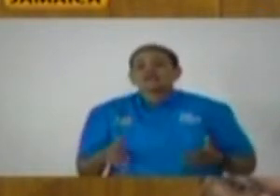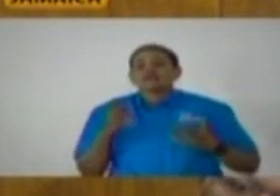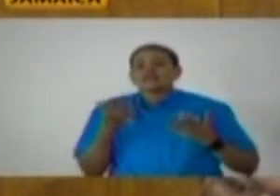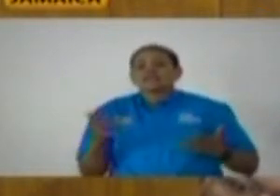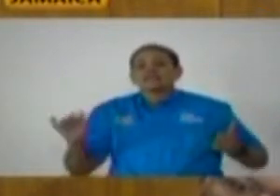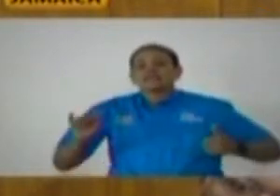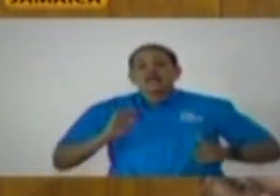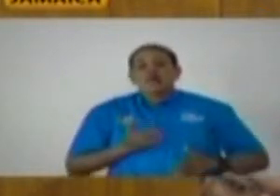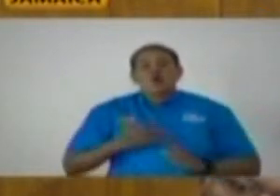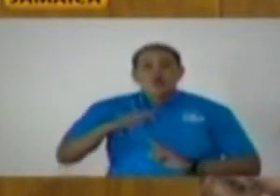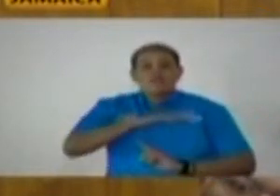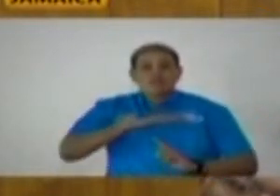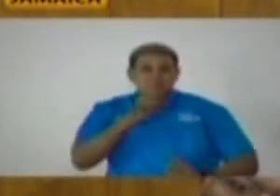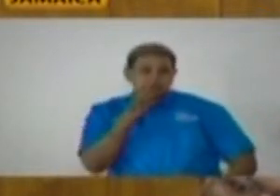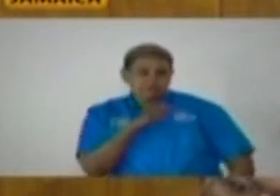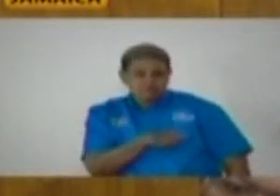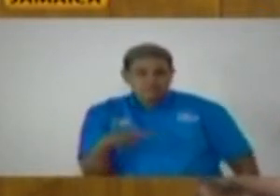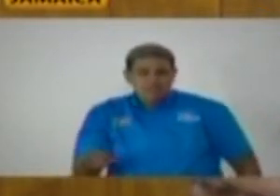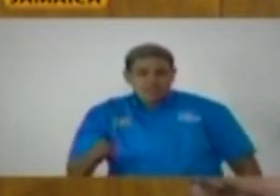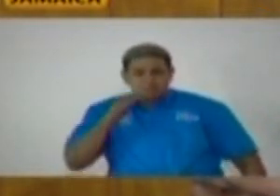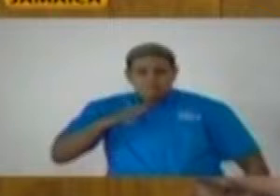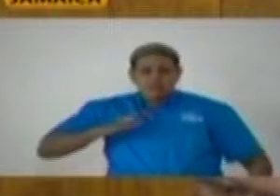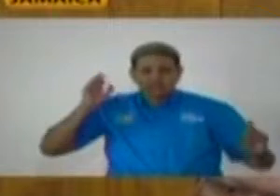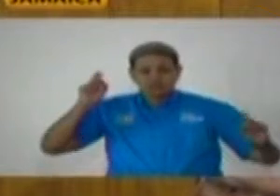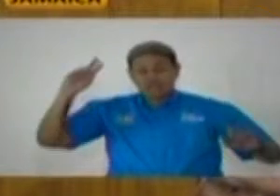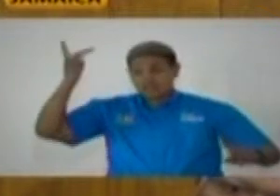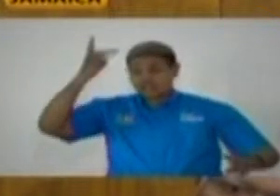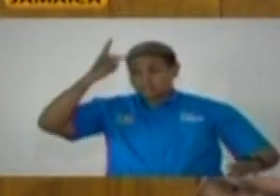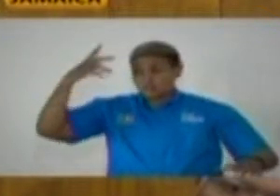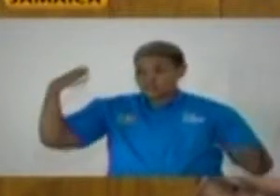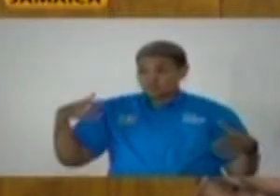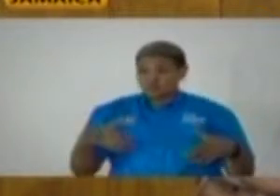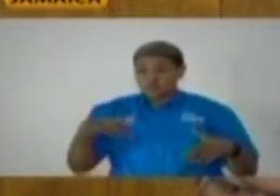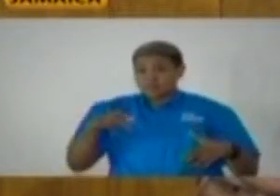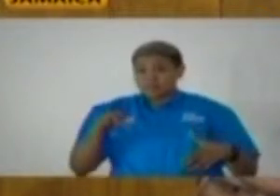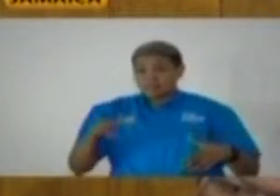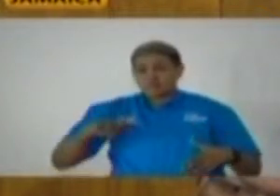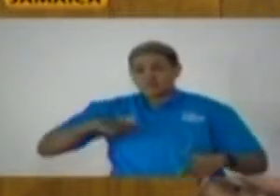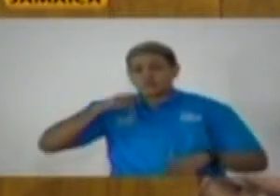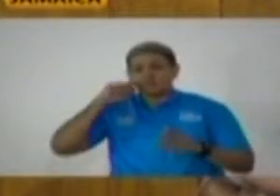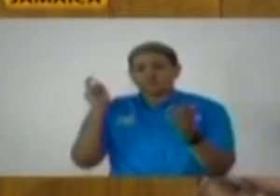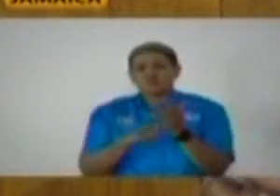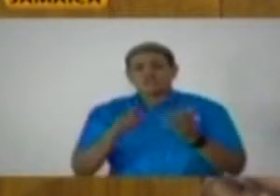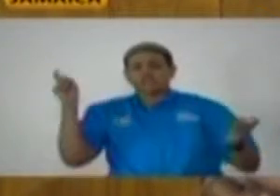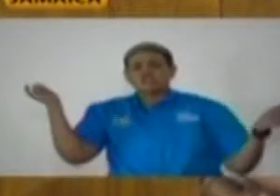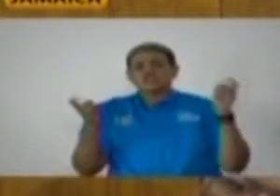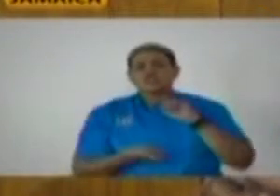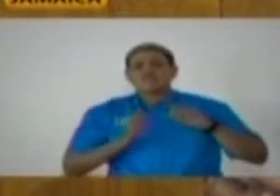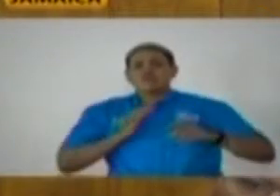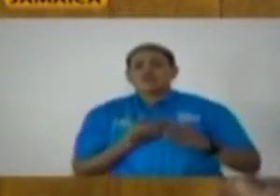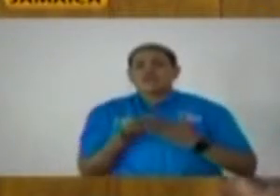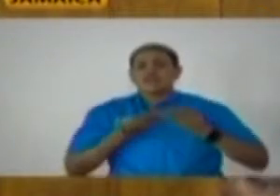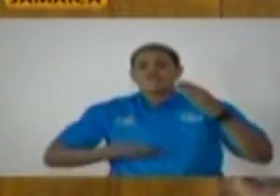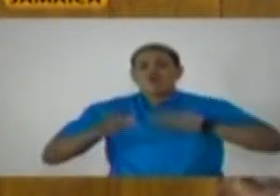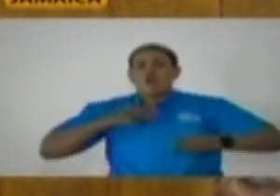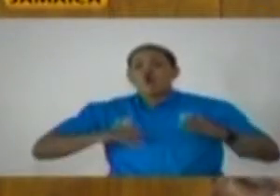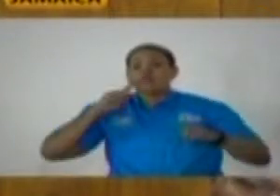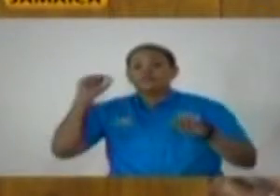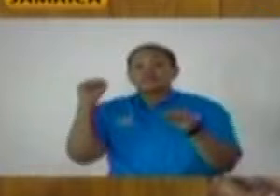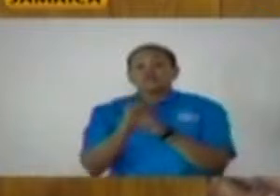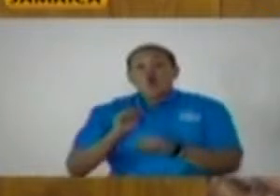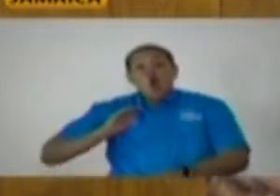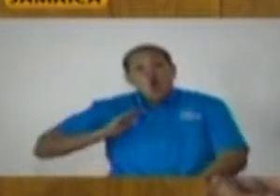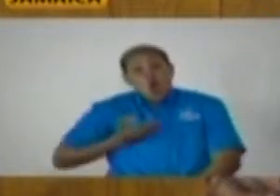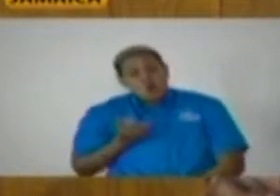things like our environment. Madam Speaker, as a political party, we recognize that transformation of our economy is our